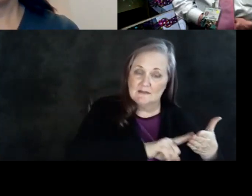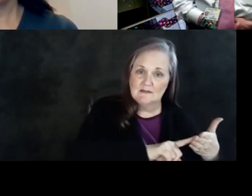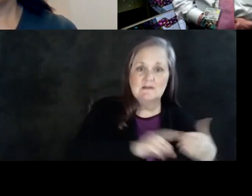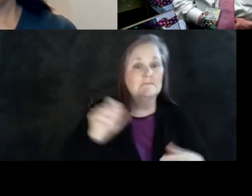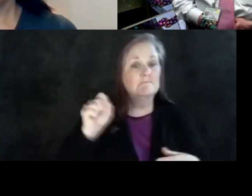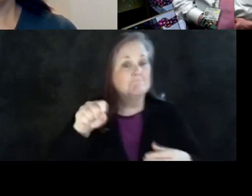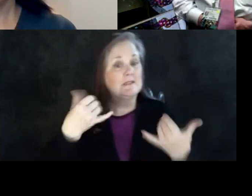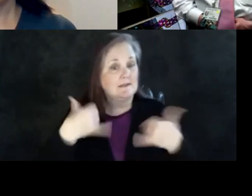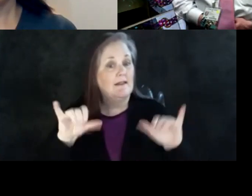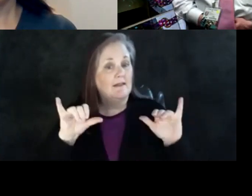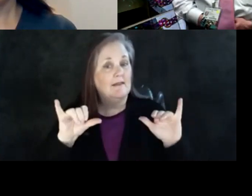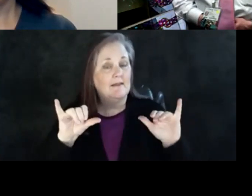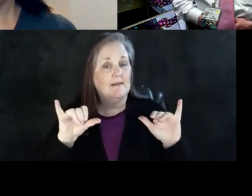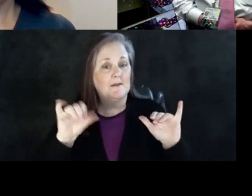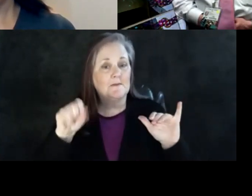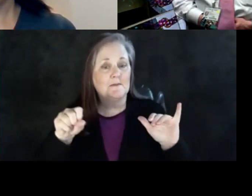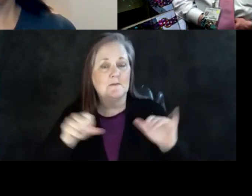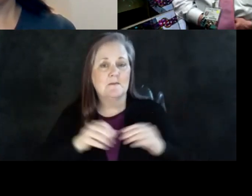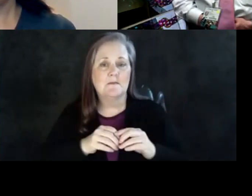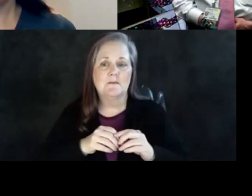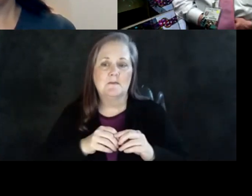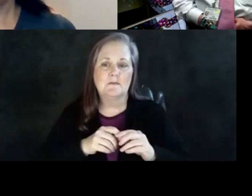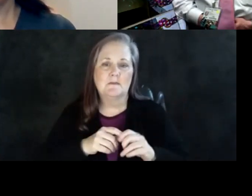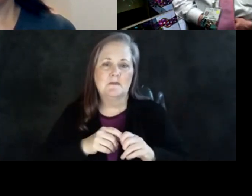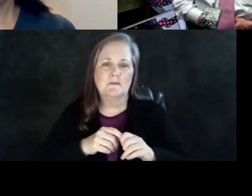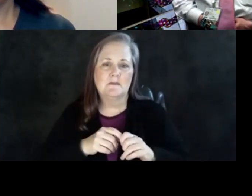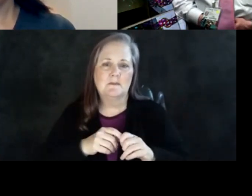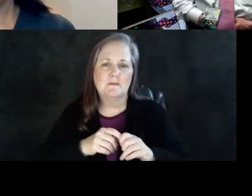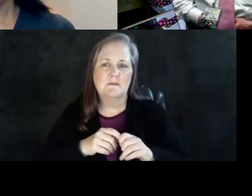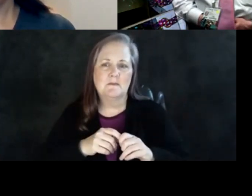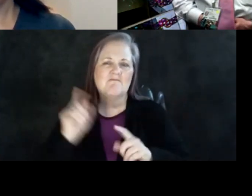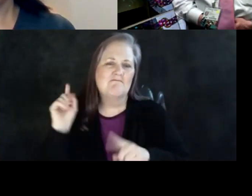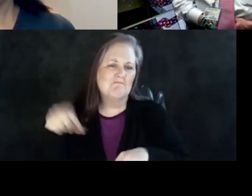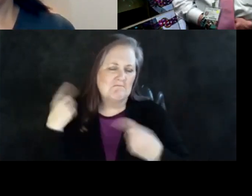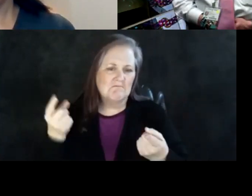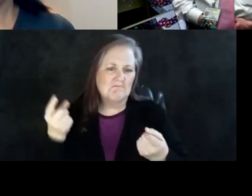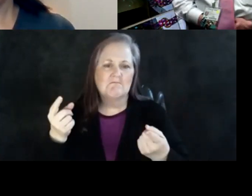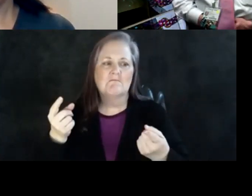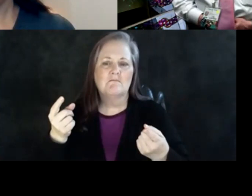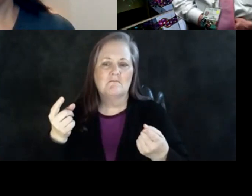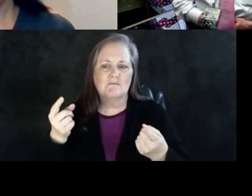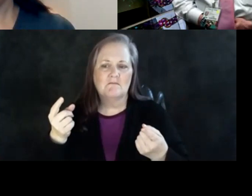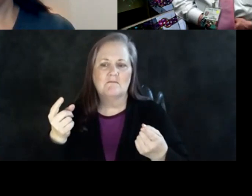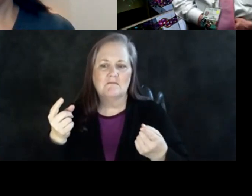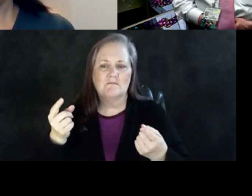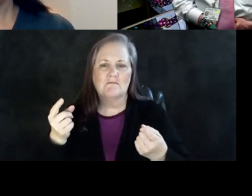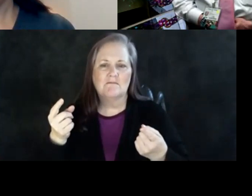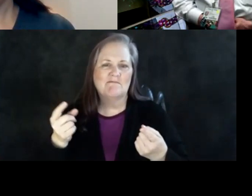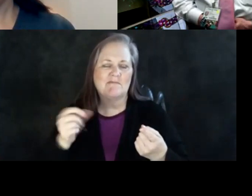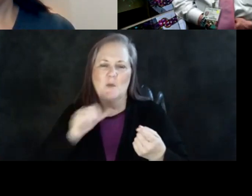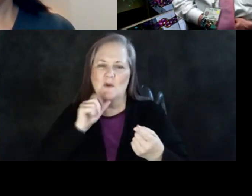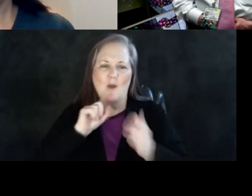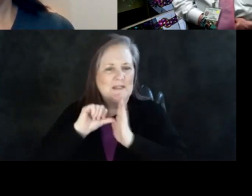Yes, we still do contact tracing. It's been kind of not being emphasized a lot